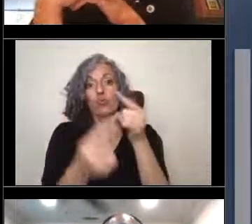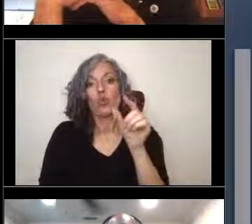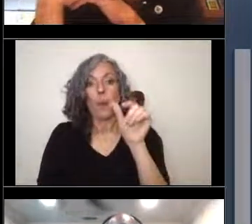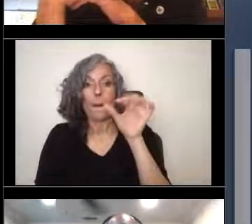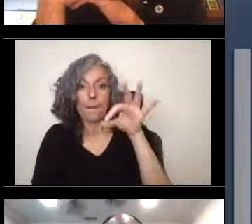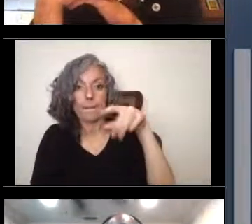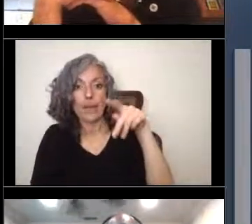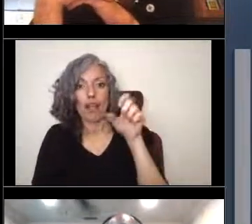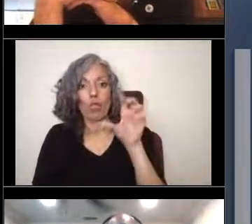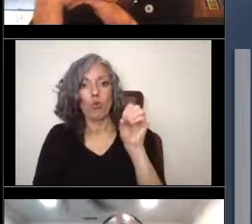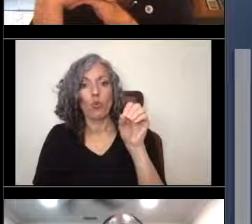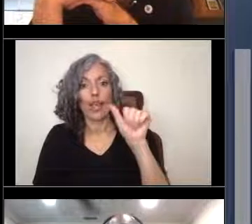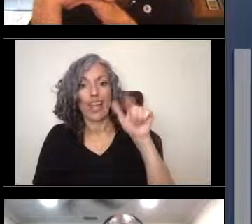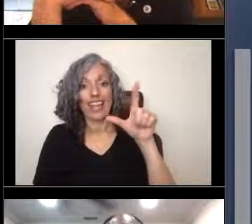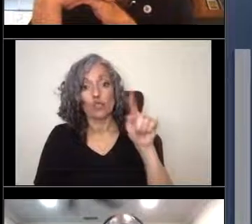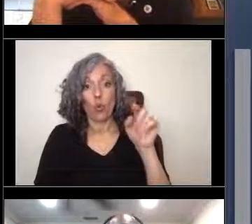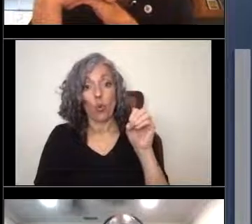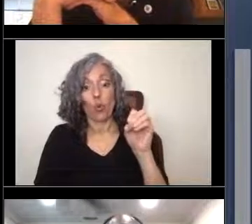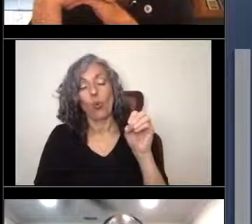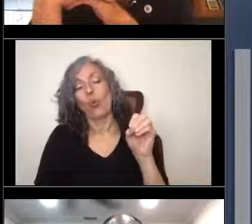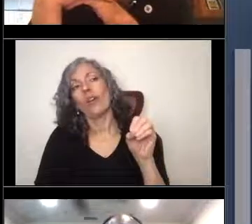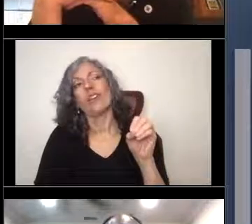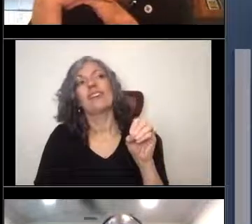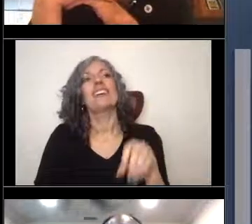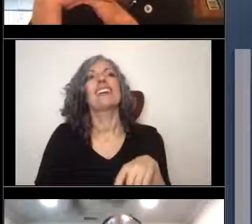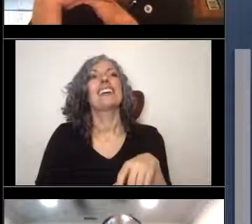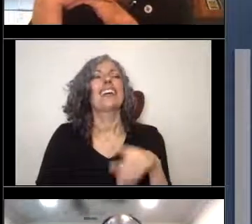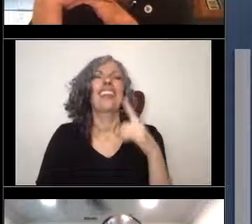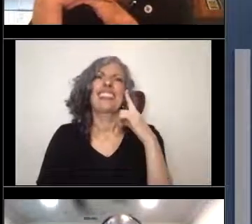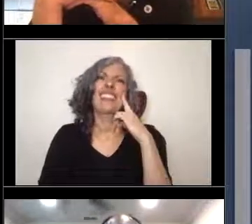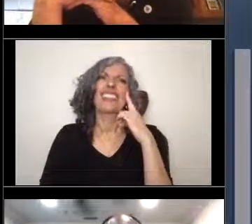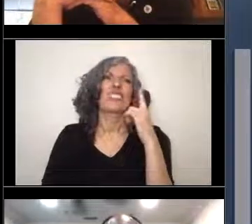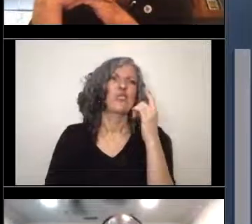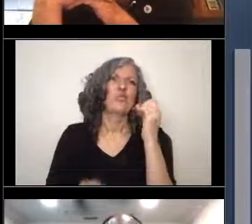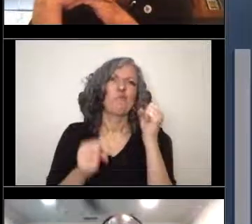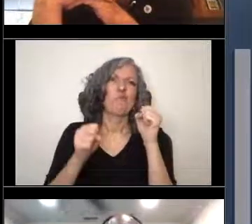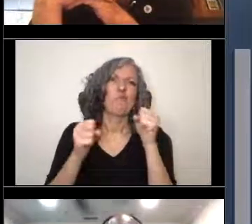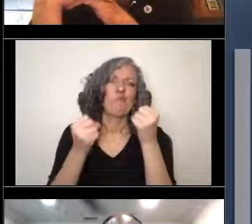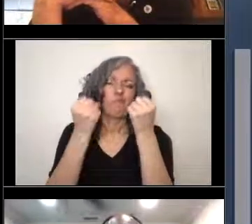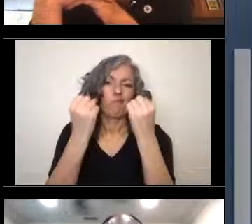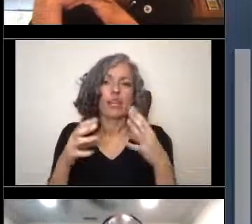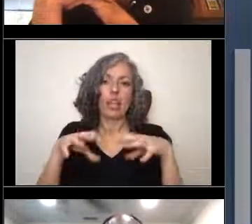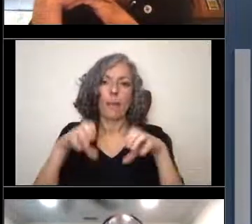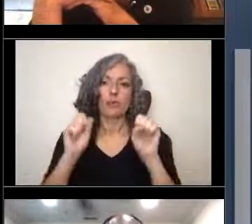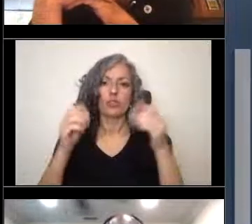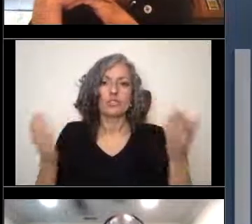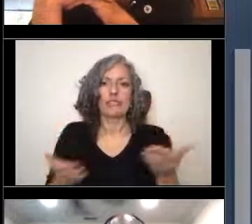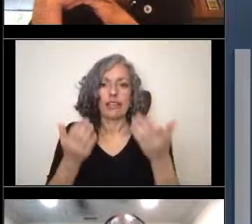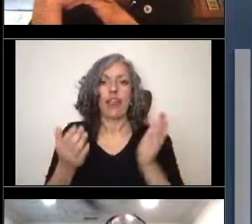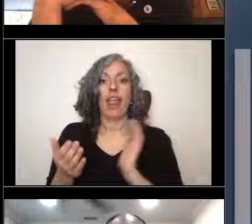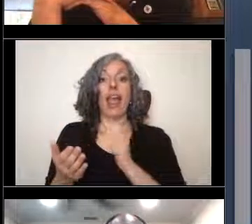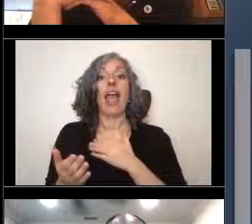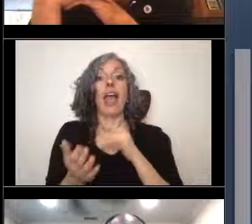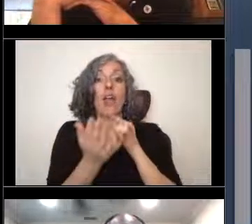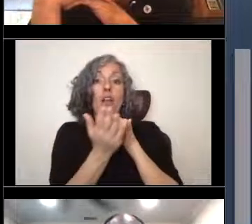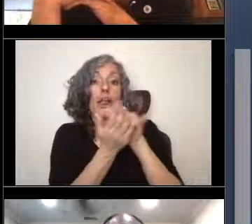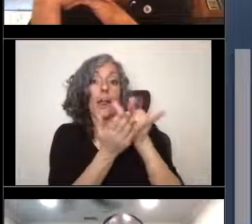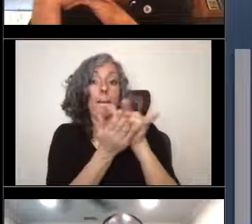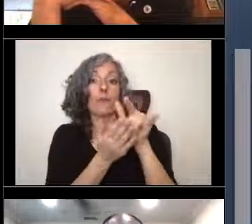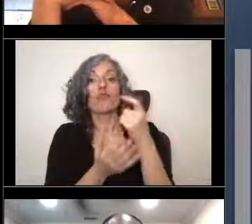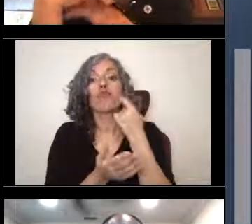eVTOL, carbon neutral? I think there's so many opportunities here. Our airport just is finishing